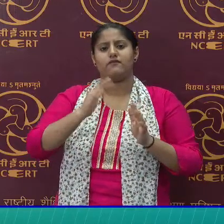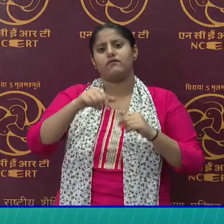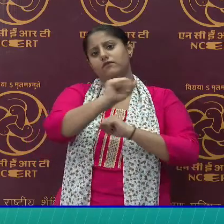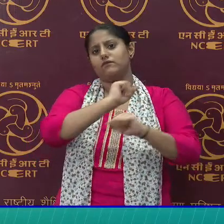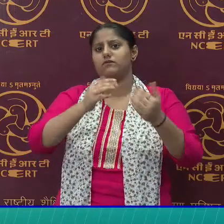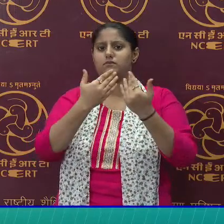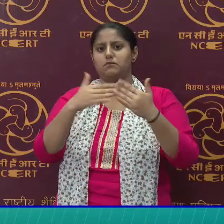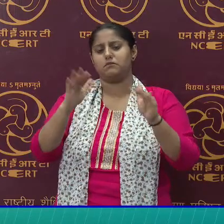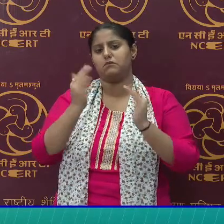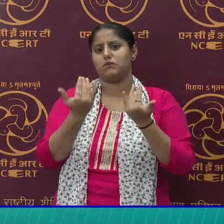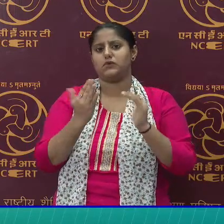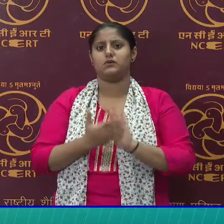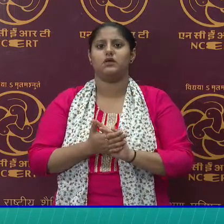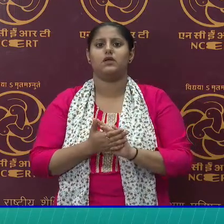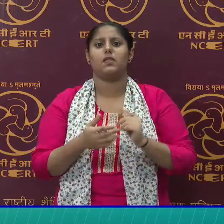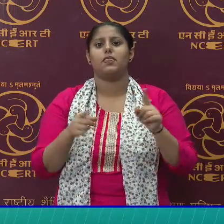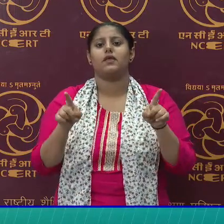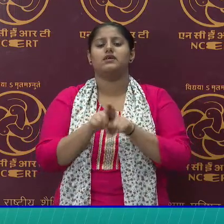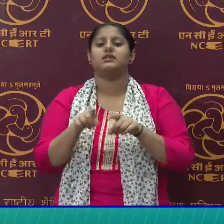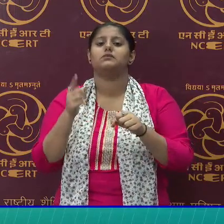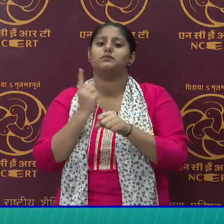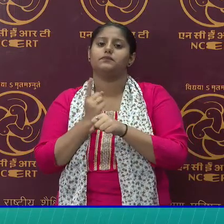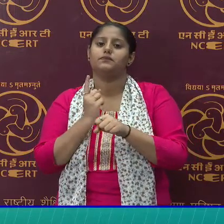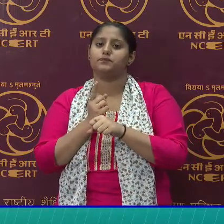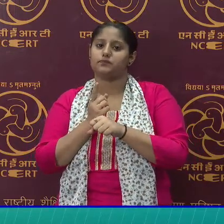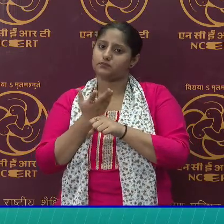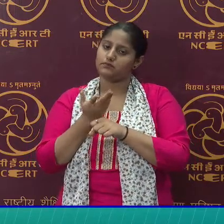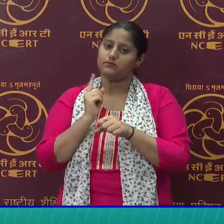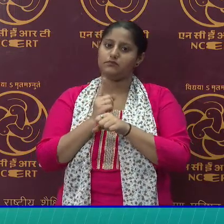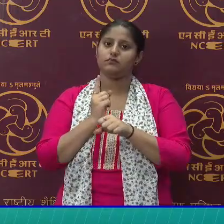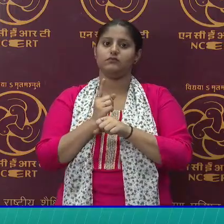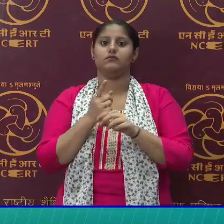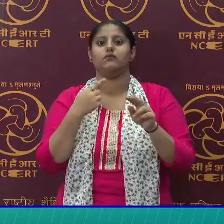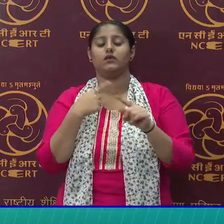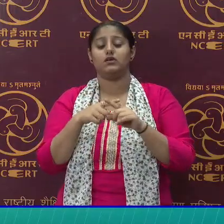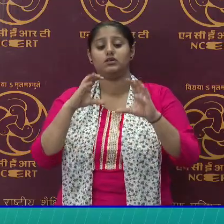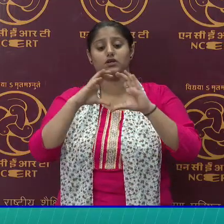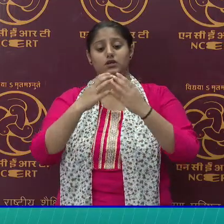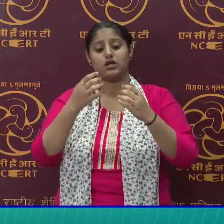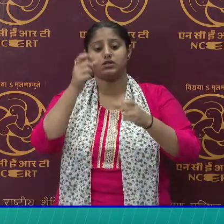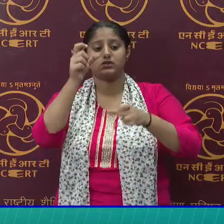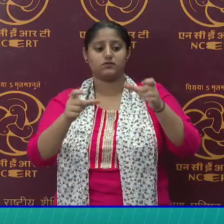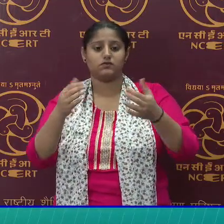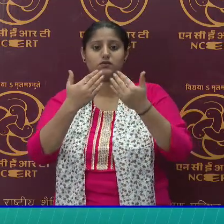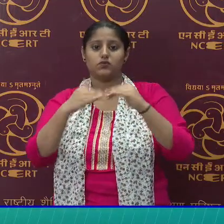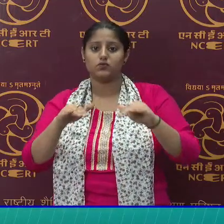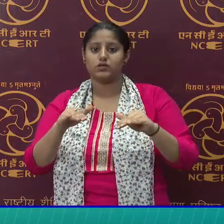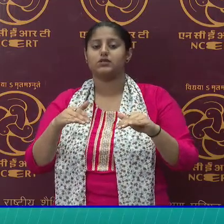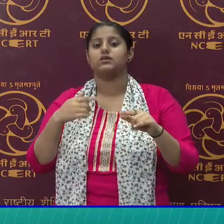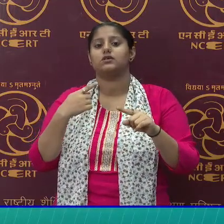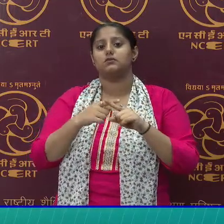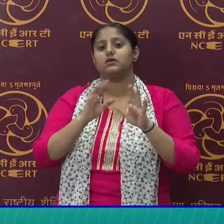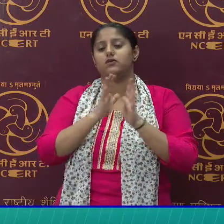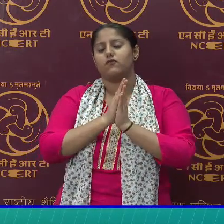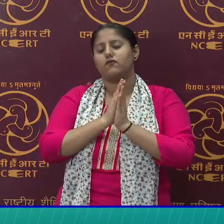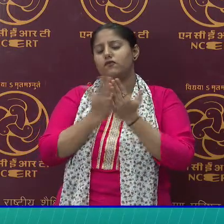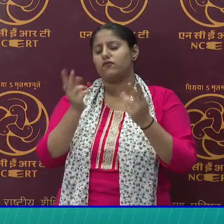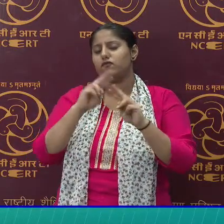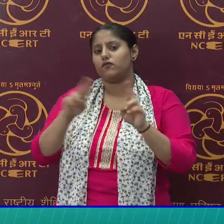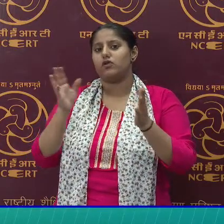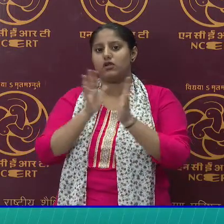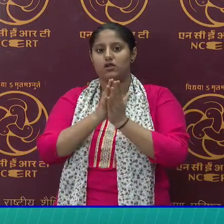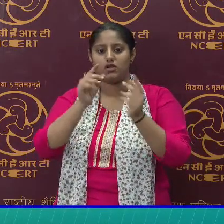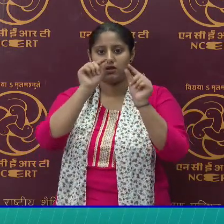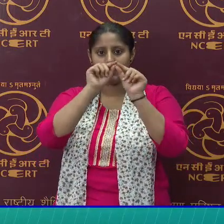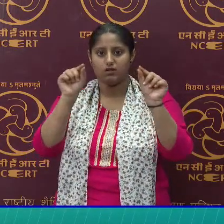teacher's explanation, or by asking peers and classmates, or by reading the entire sentence again, that means